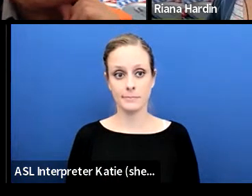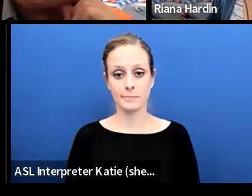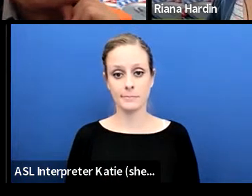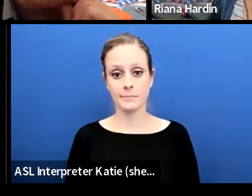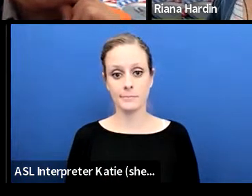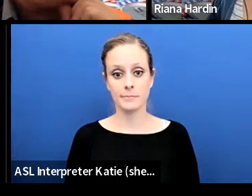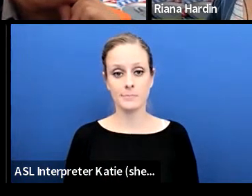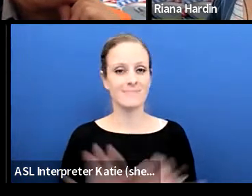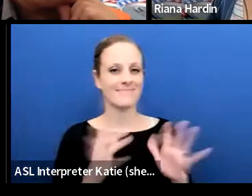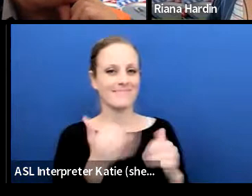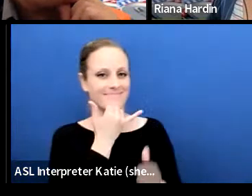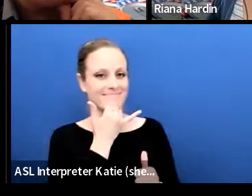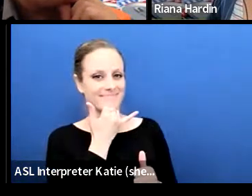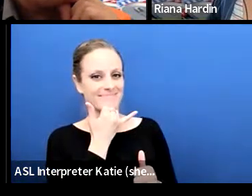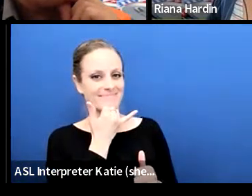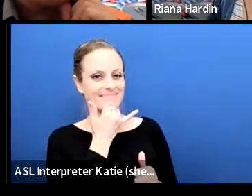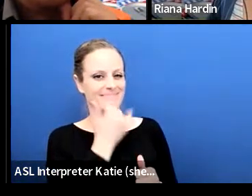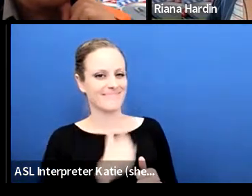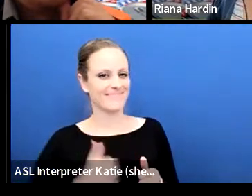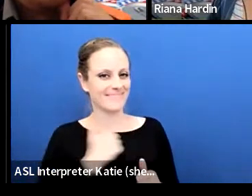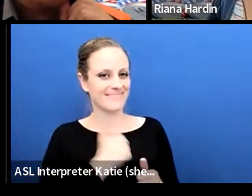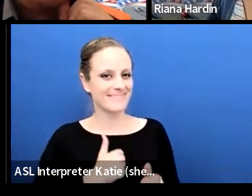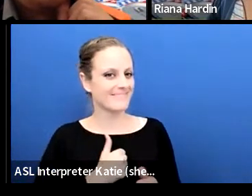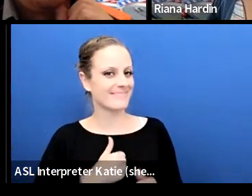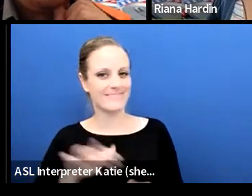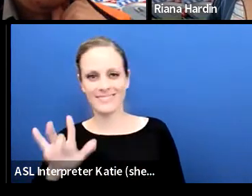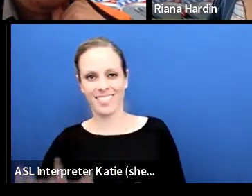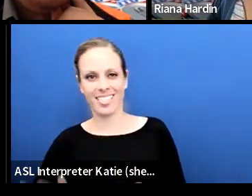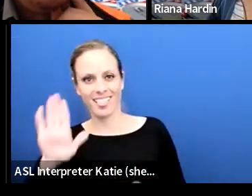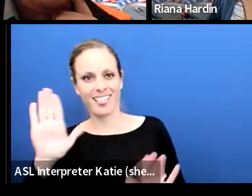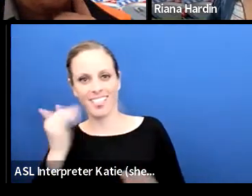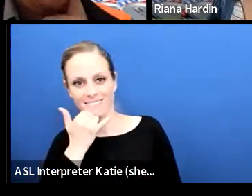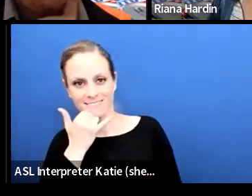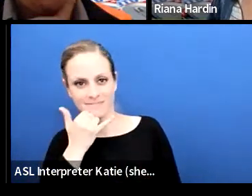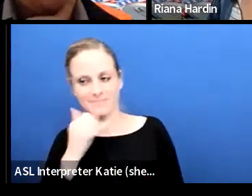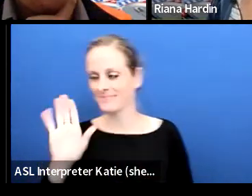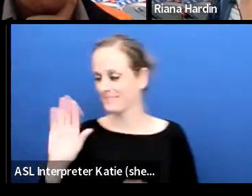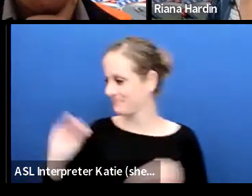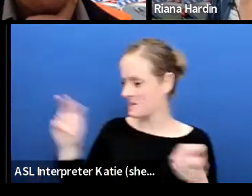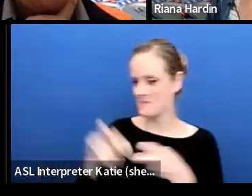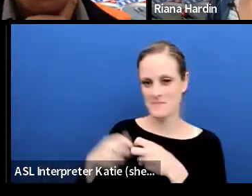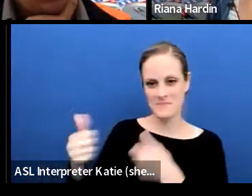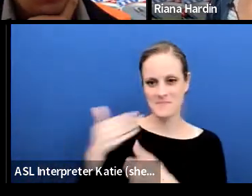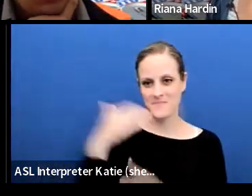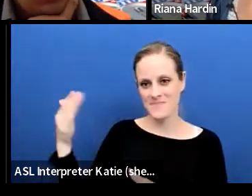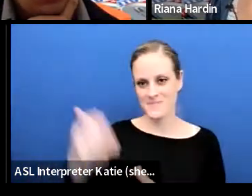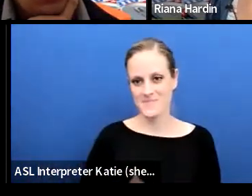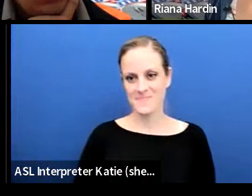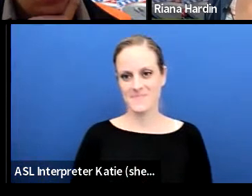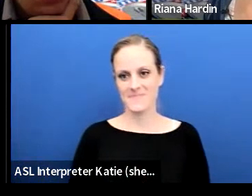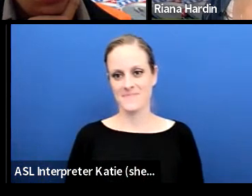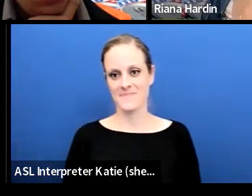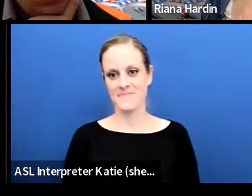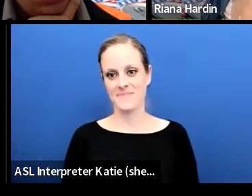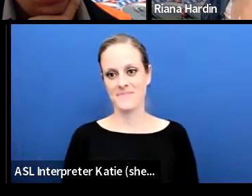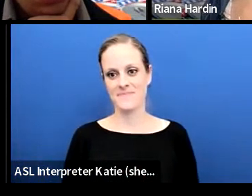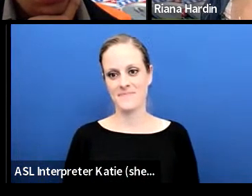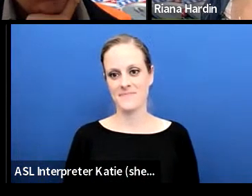No, that was by accident. My apologies. No worries. Thank you.